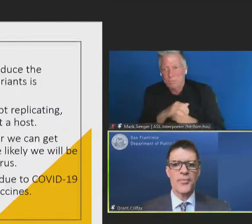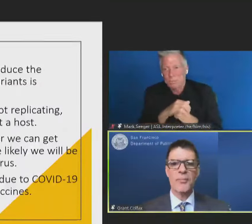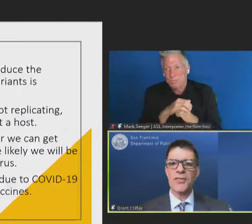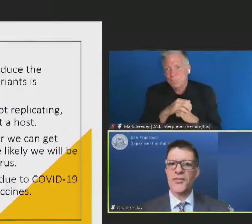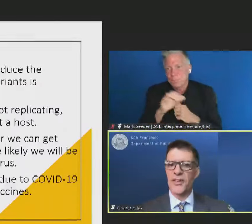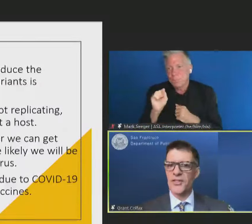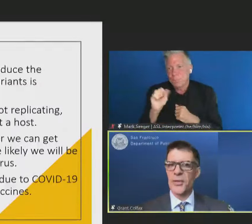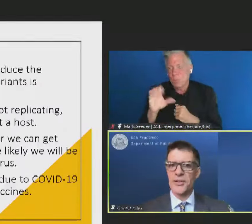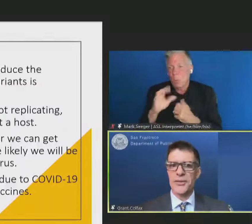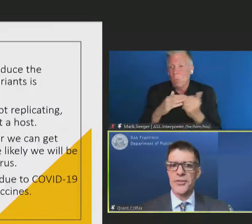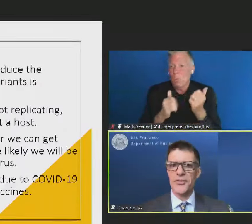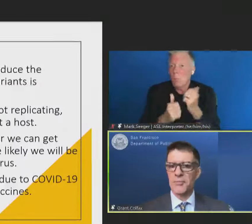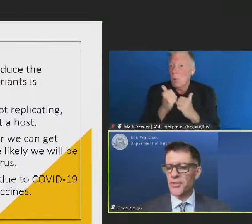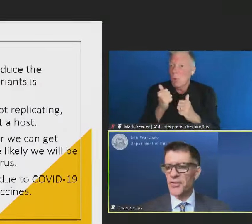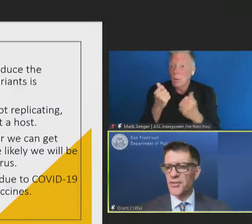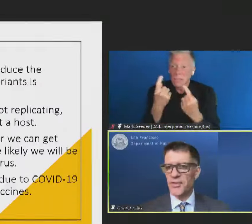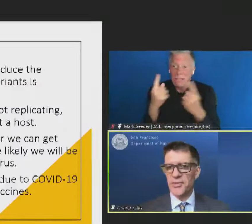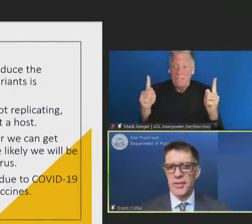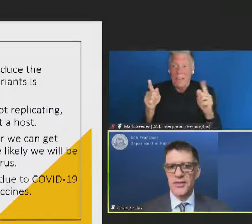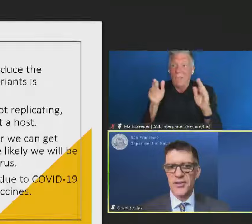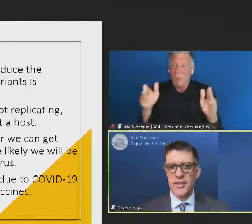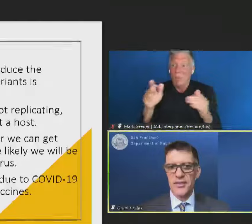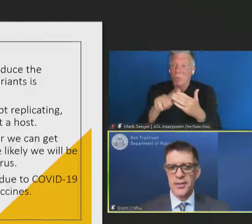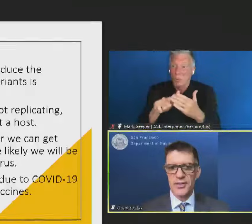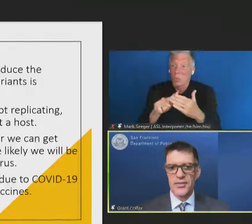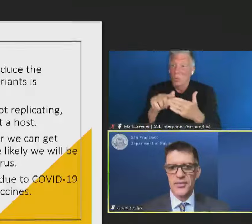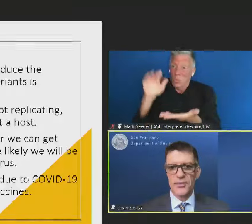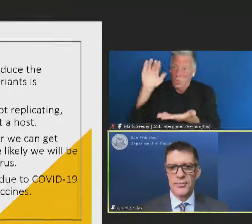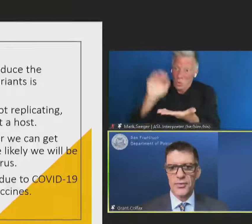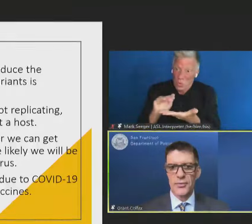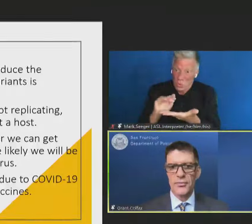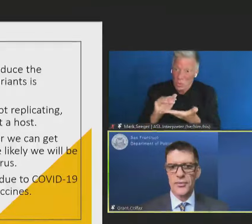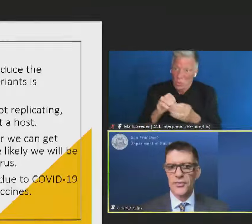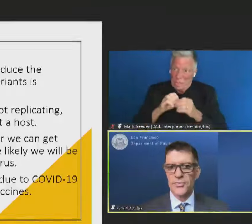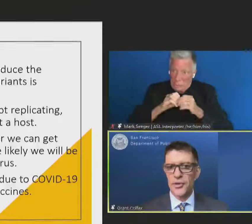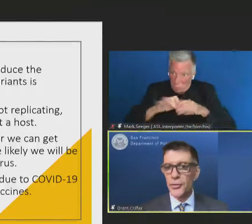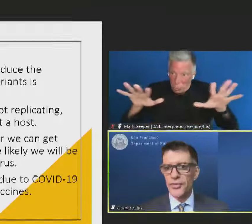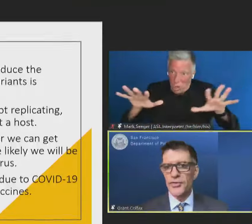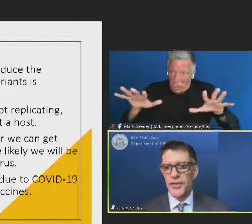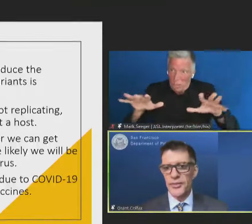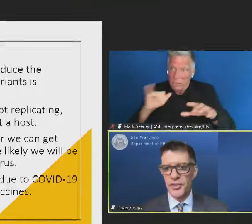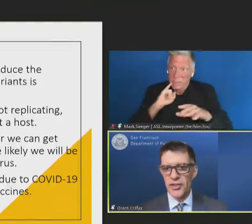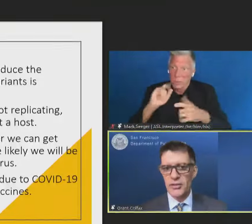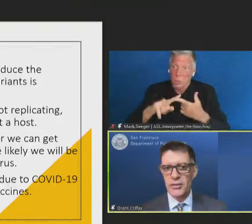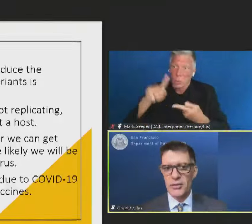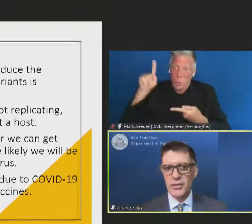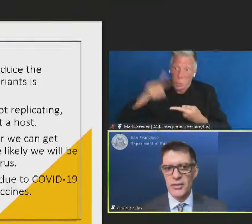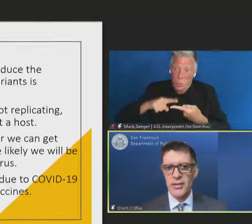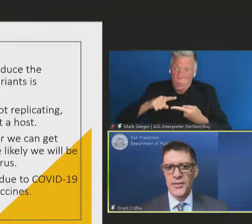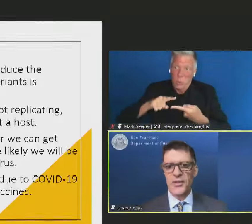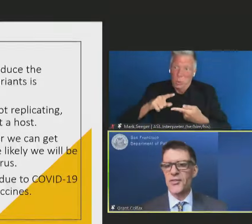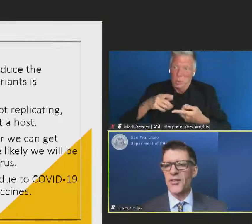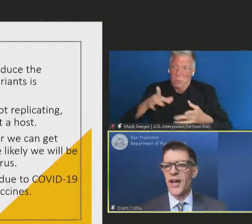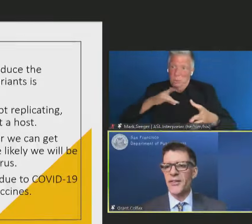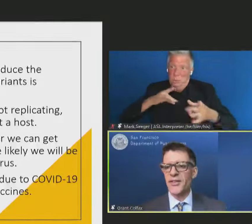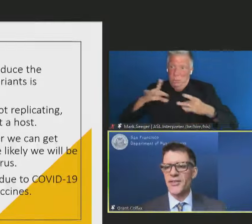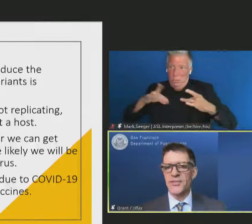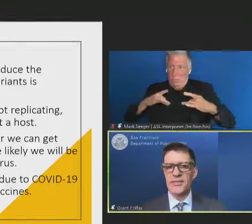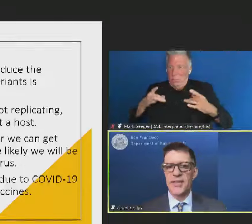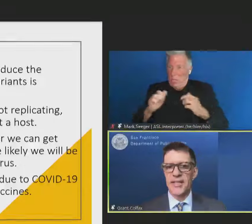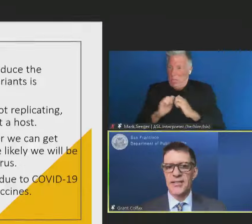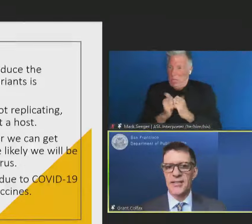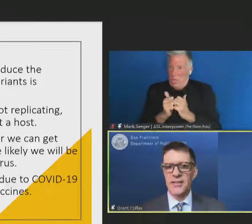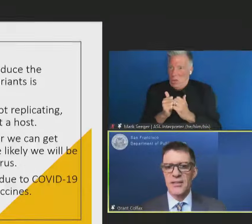So the most effective way to reduce emergence and the spread of variants is to reduce transmission. So if the